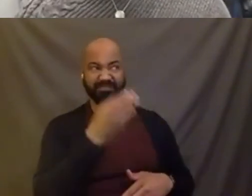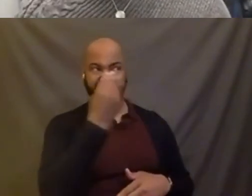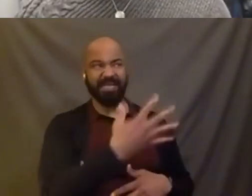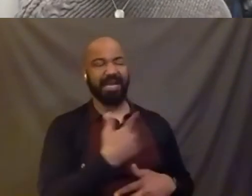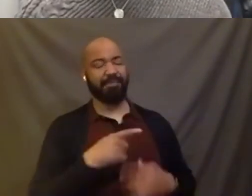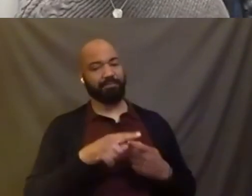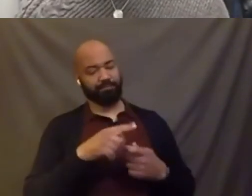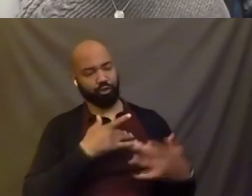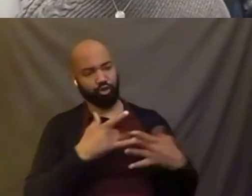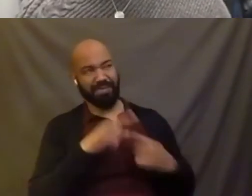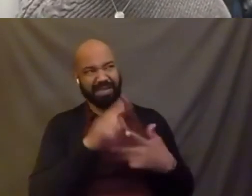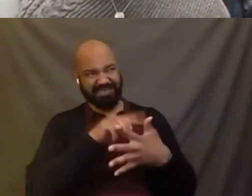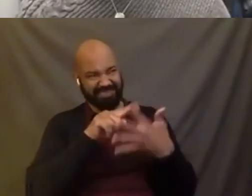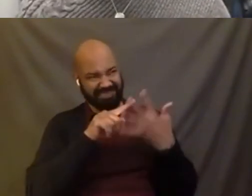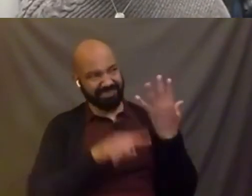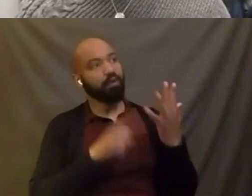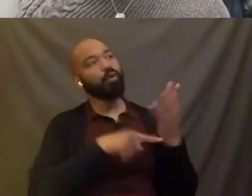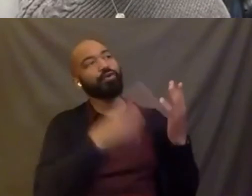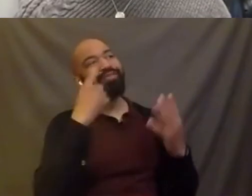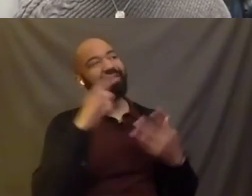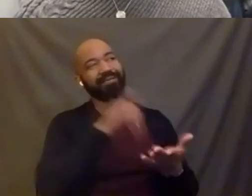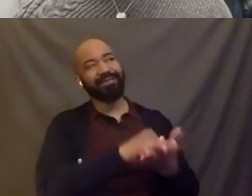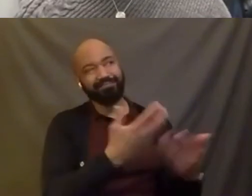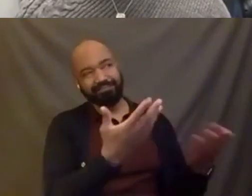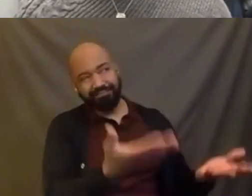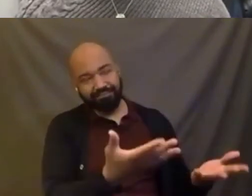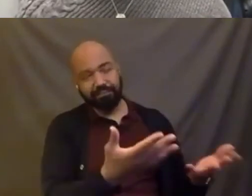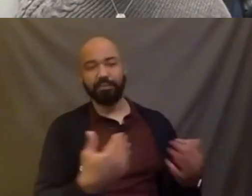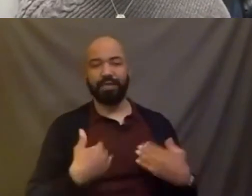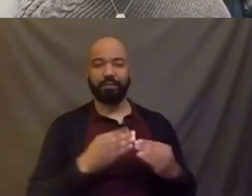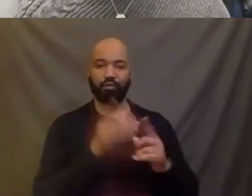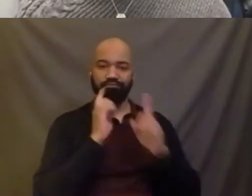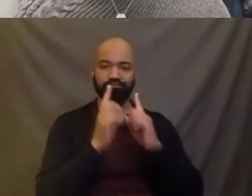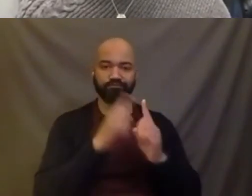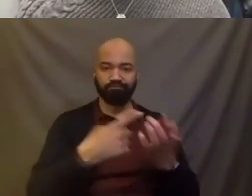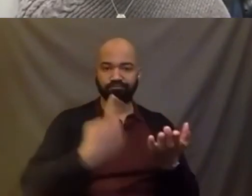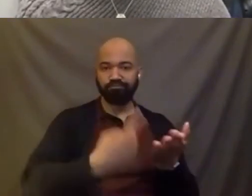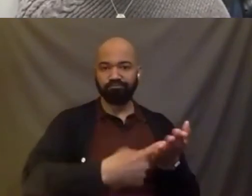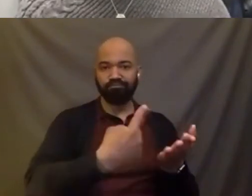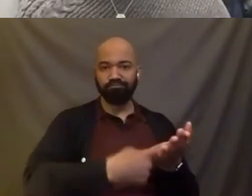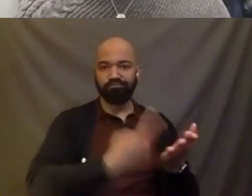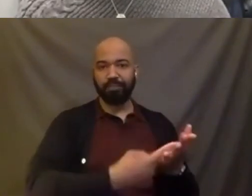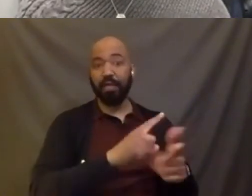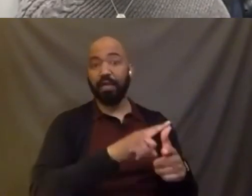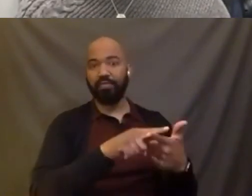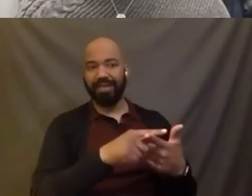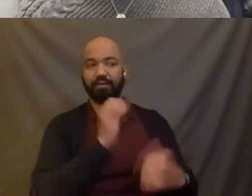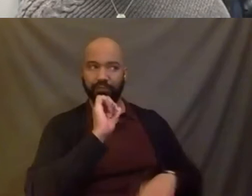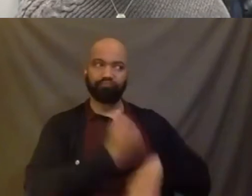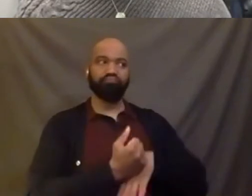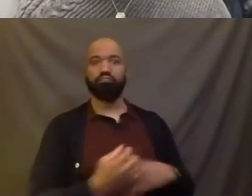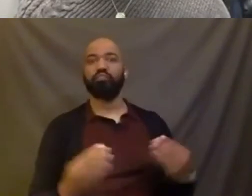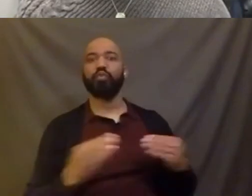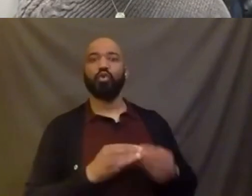Y, and Z. What do you think about that? And having conversations to open the doors to building that trust a little bit